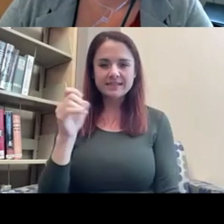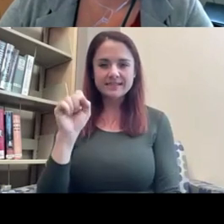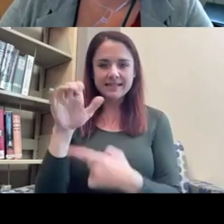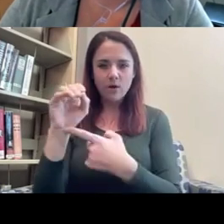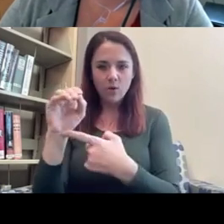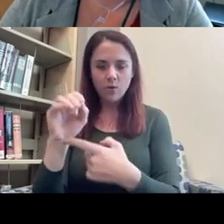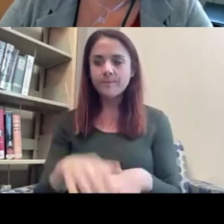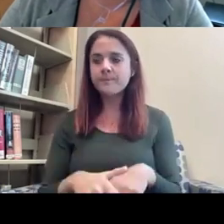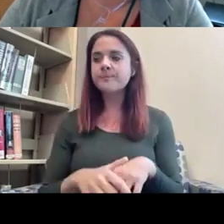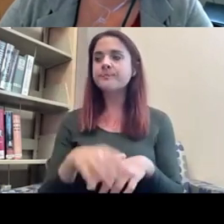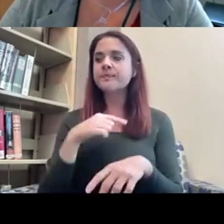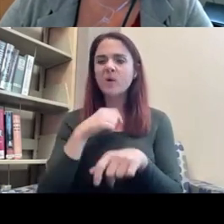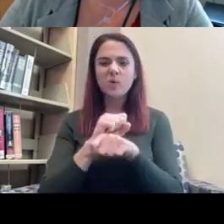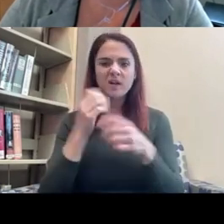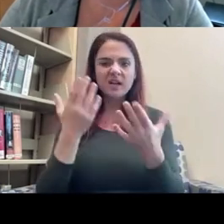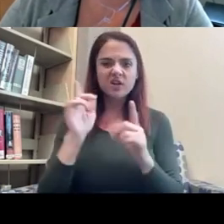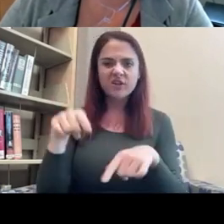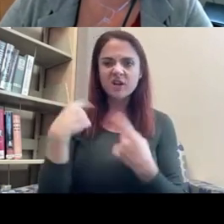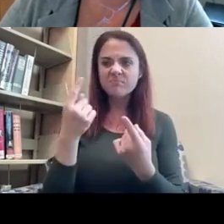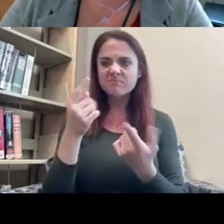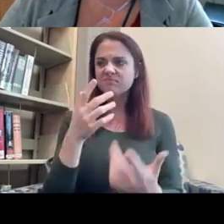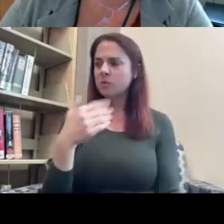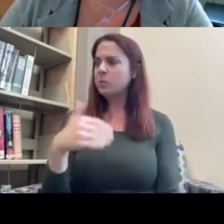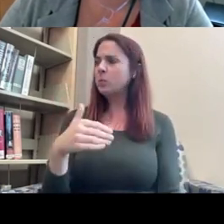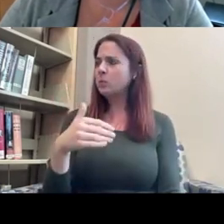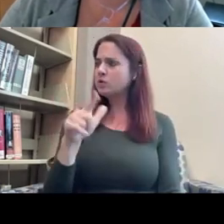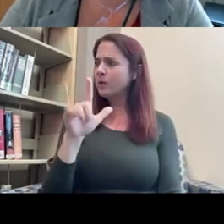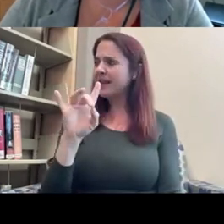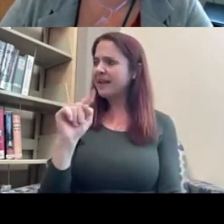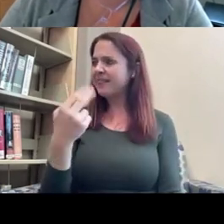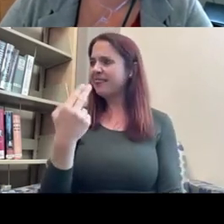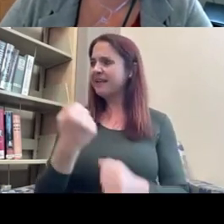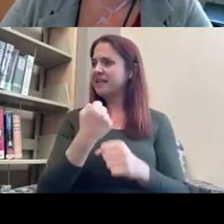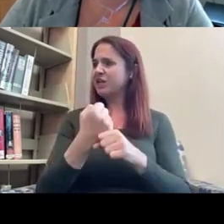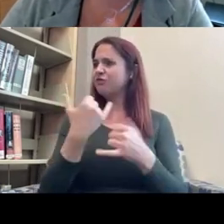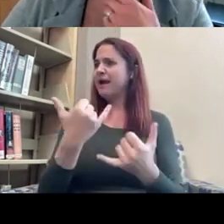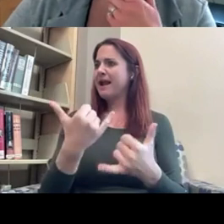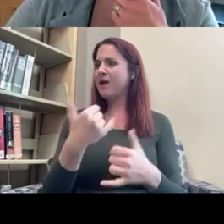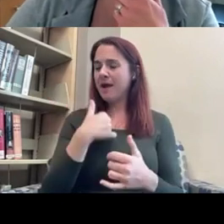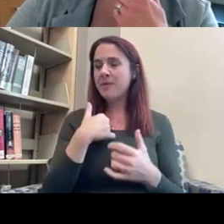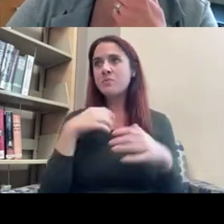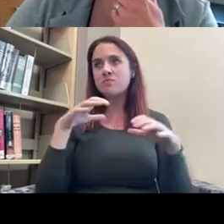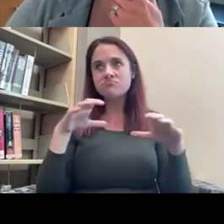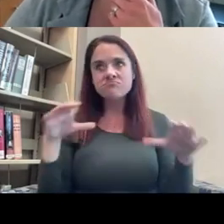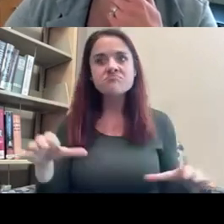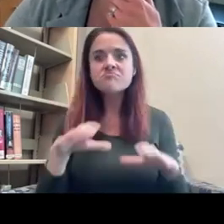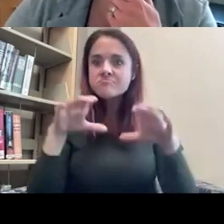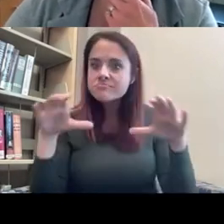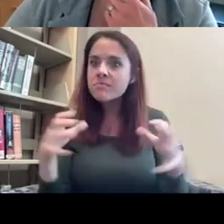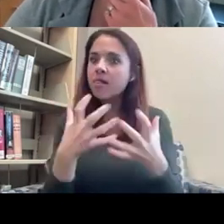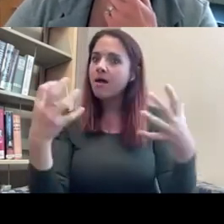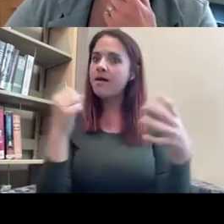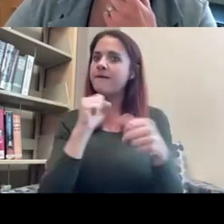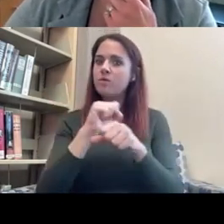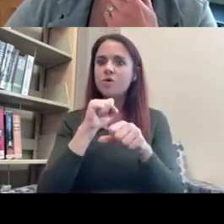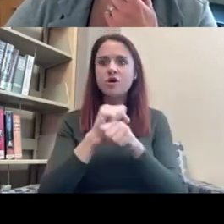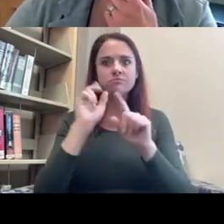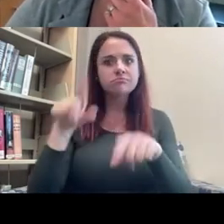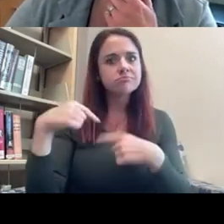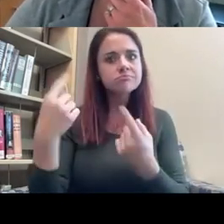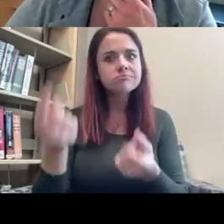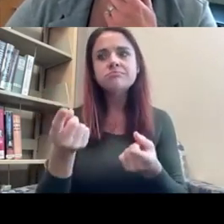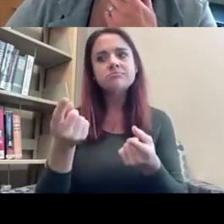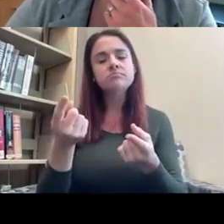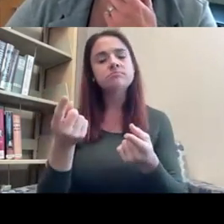I've been at Noyes I'm in my 28th year, so I've been doing a lot of work throughout the years on